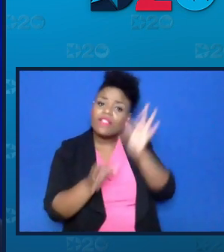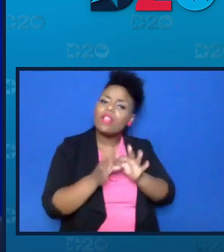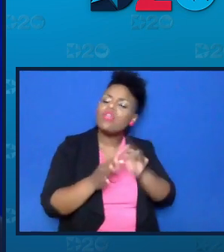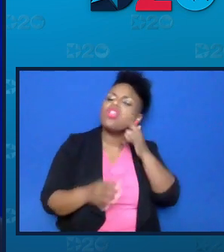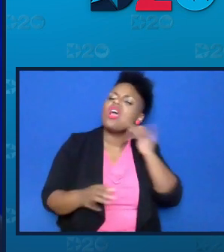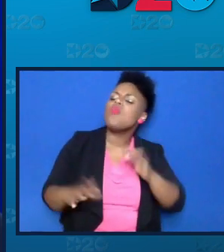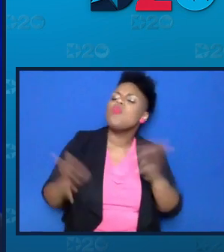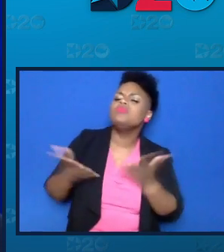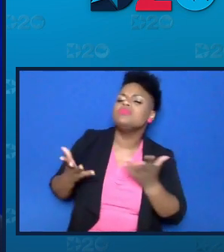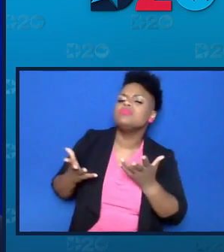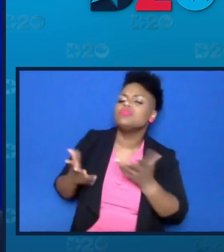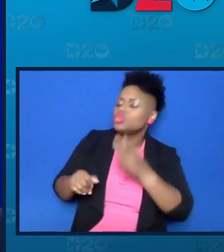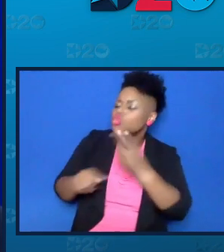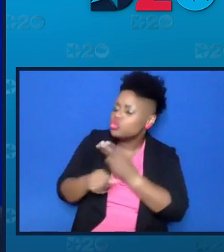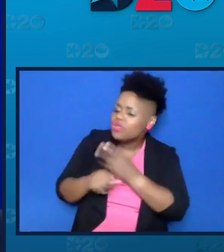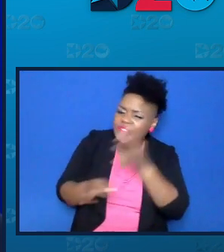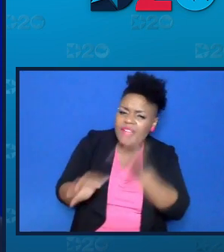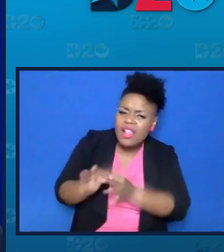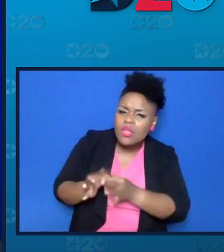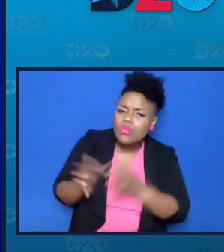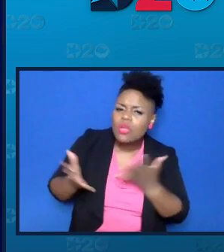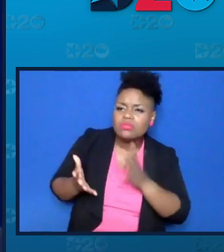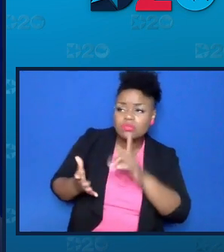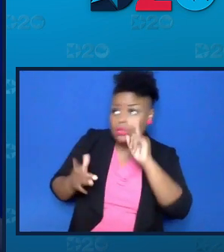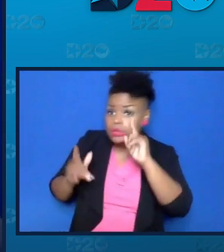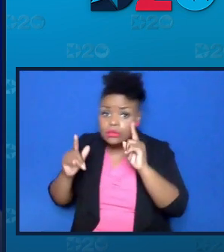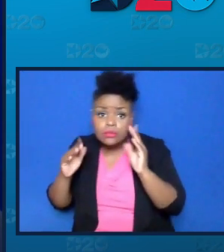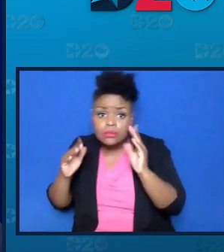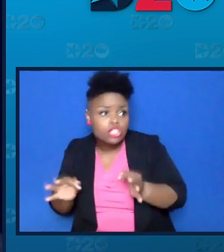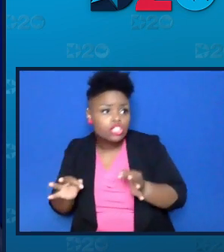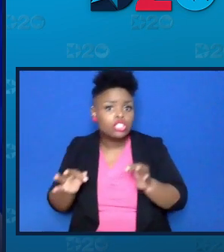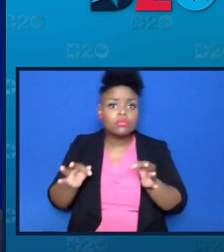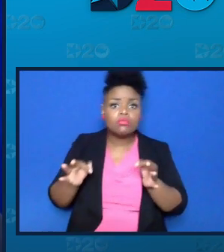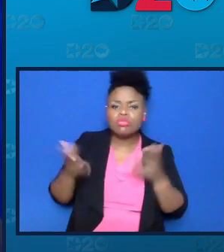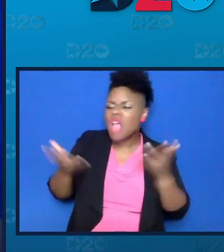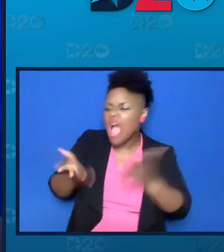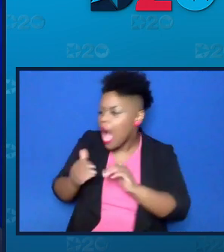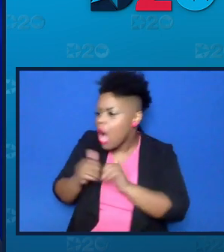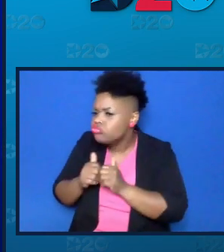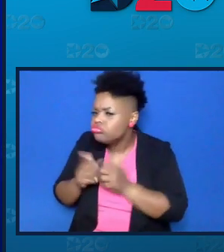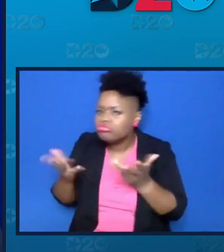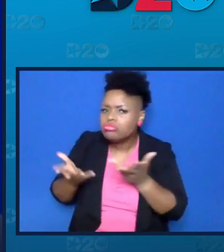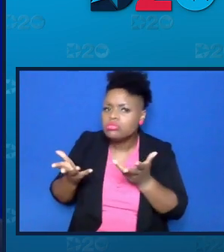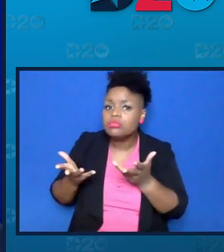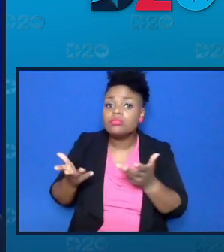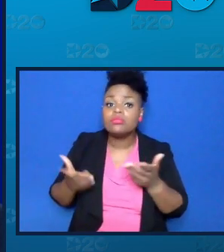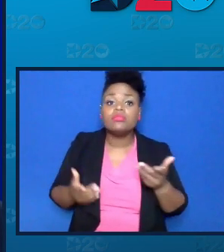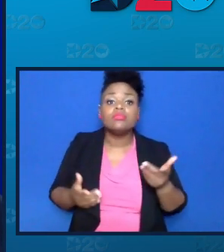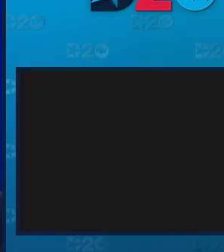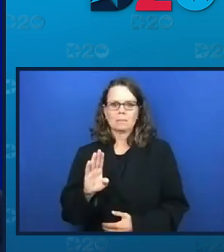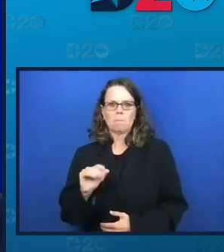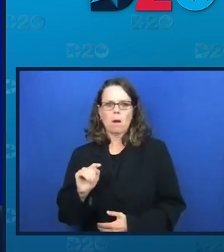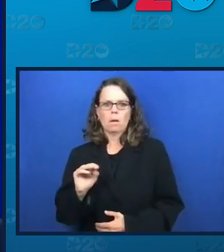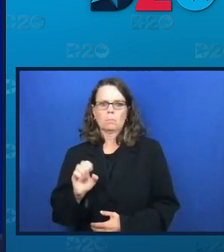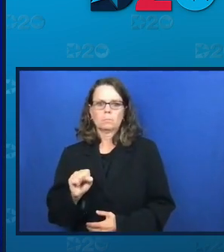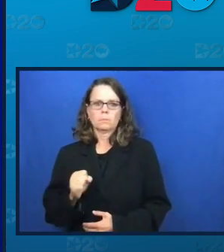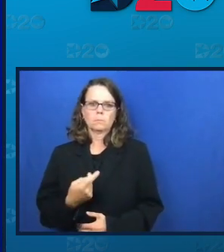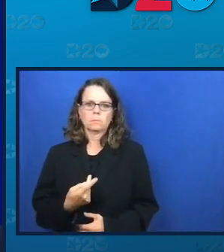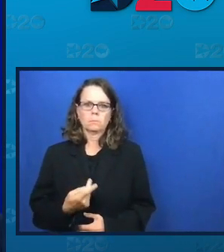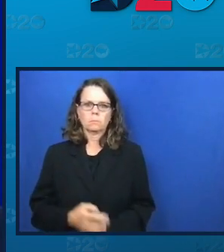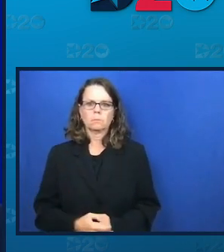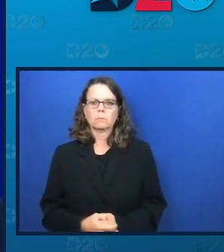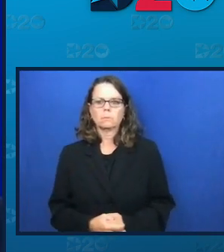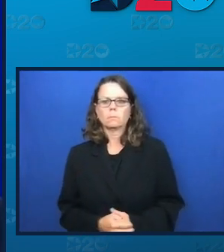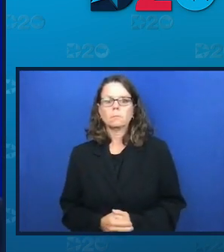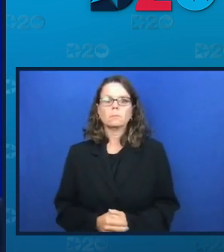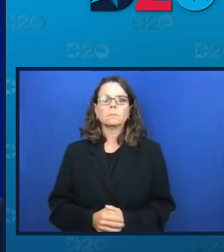decisions for our nation? Reverend, I kind of know what it's like to lose